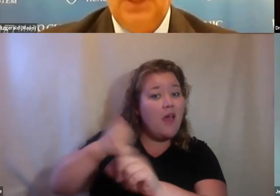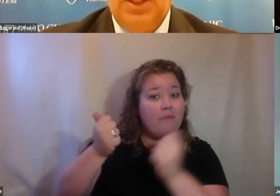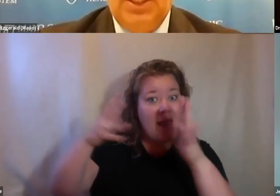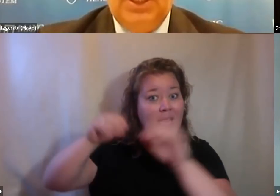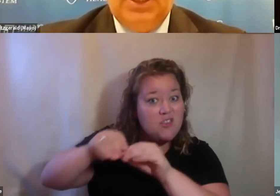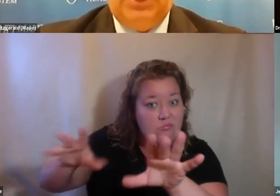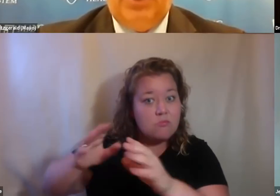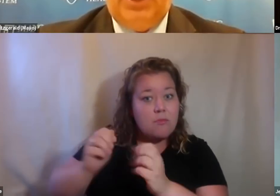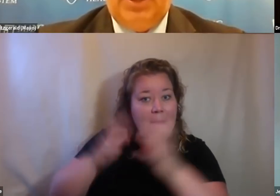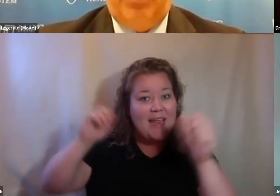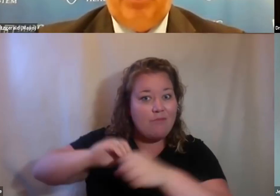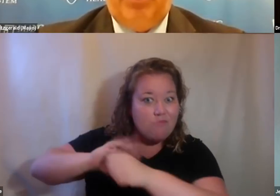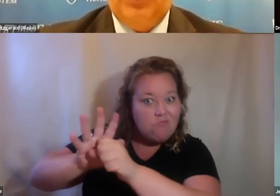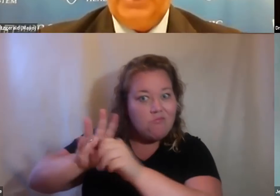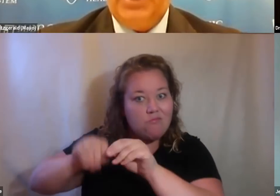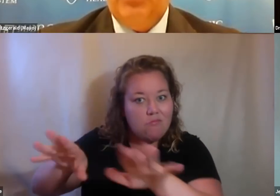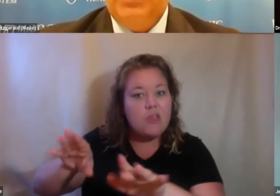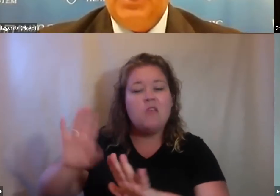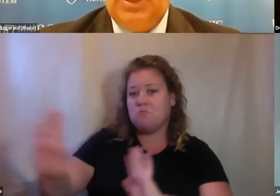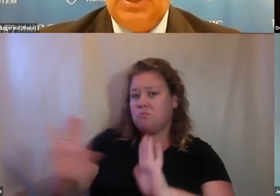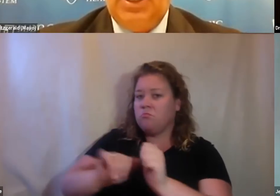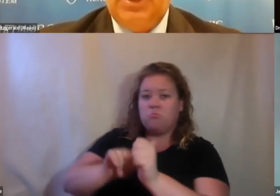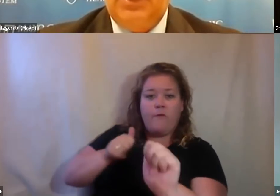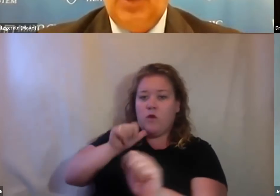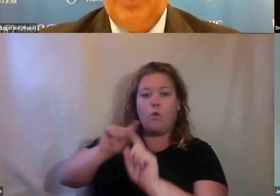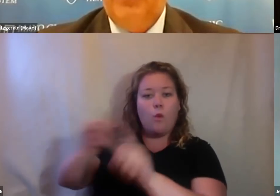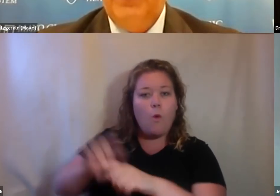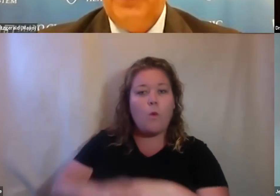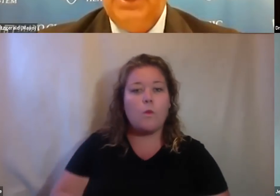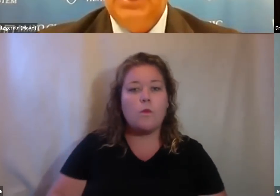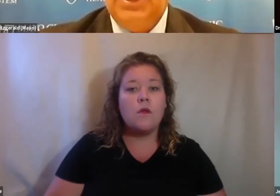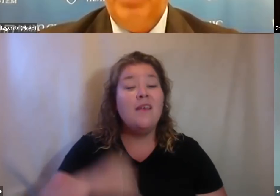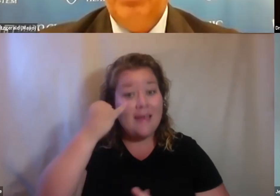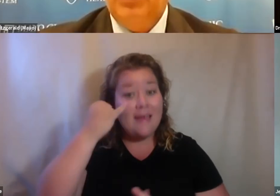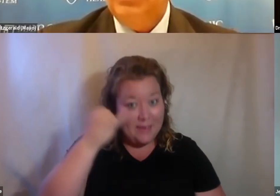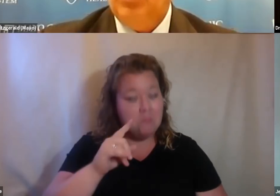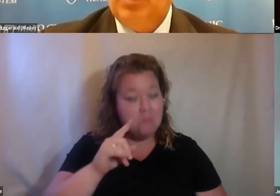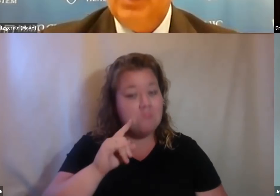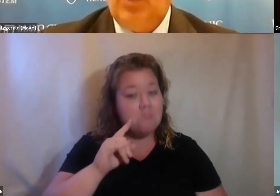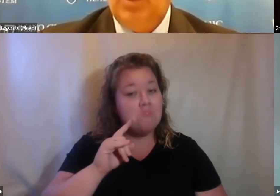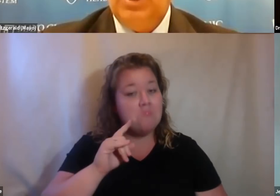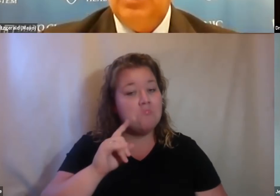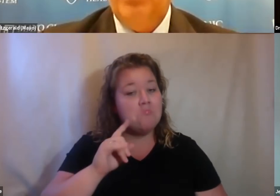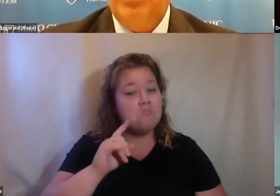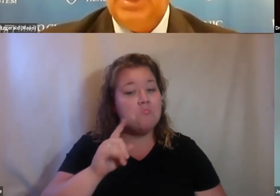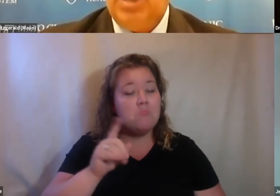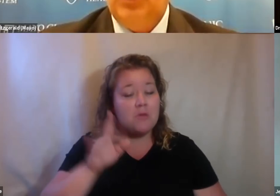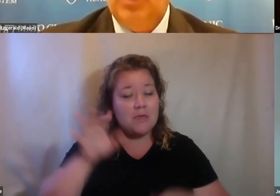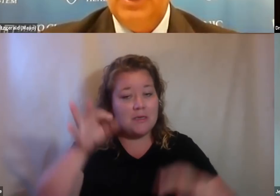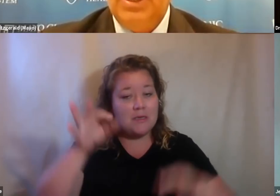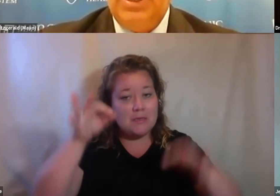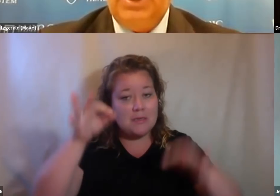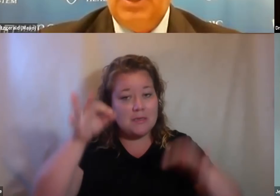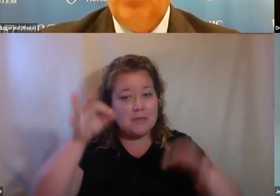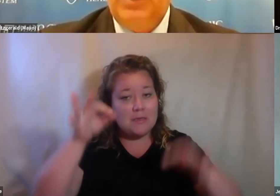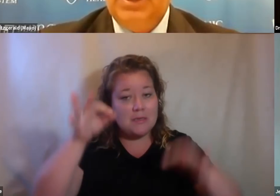outbreaks. Limit personal social gatherings to up to 50 people indoors or 100 people